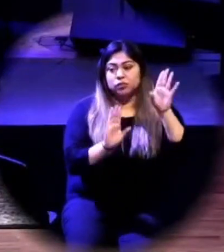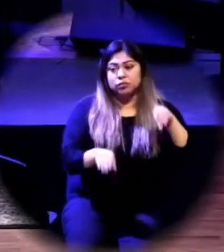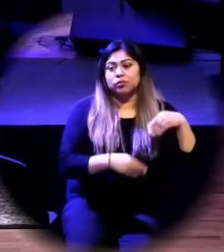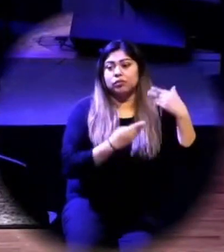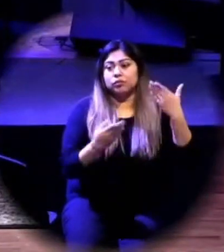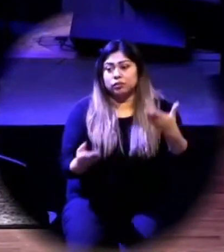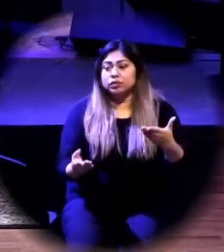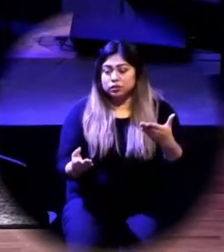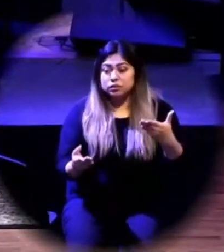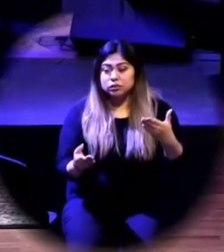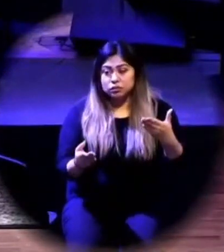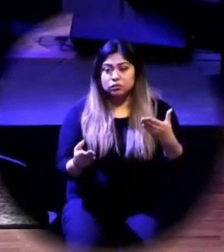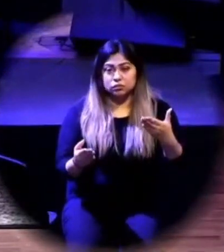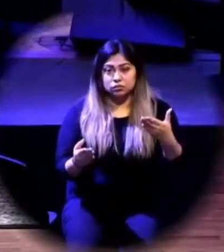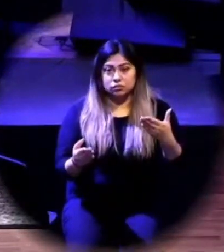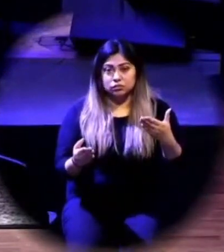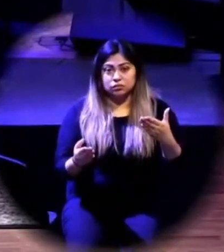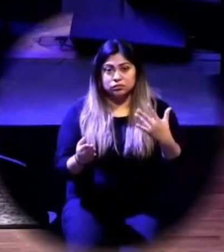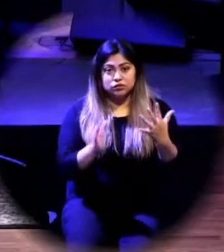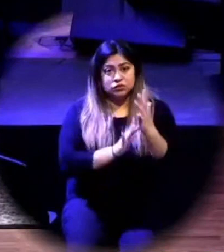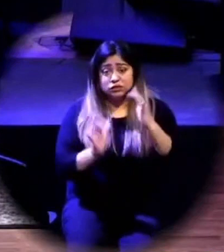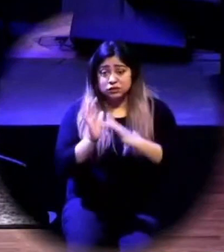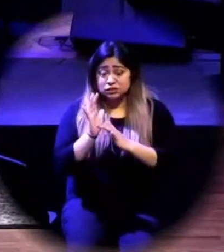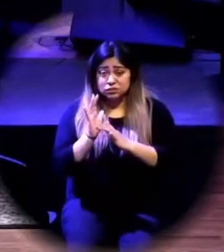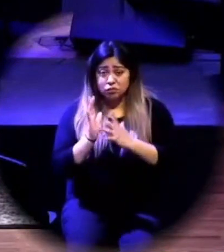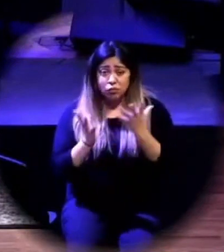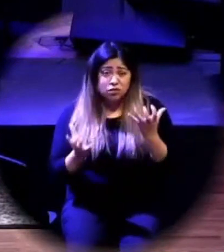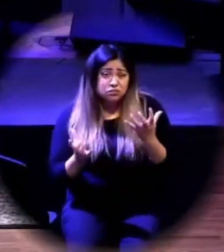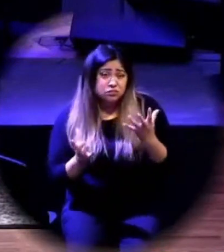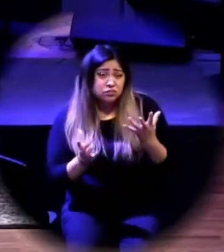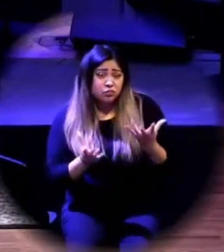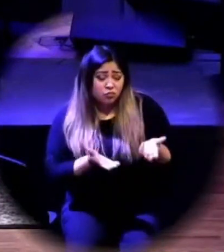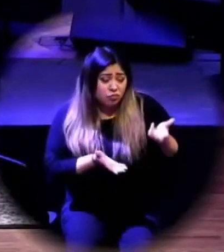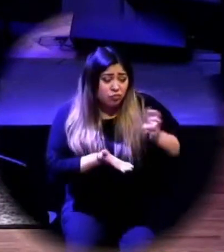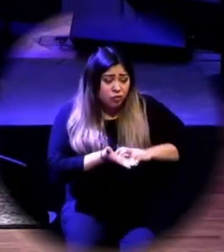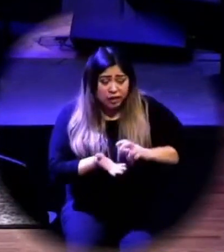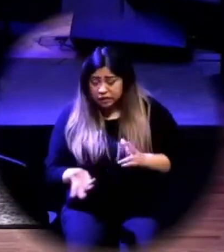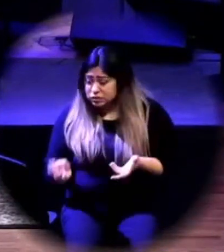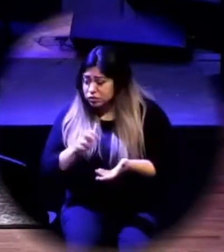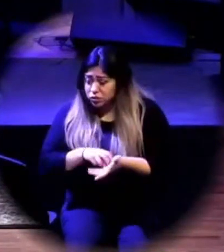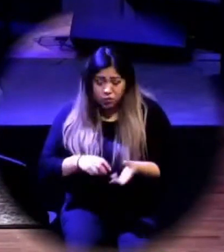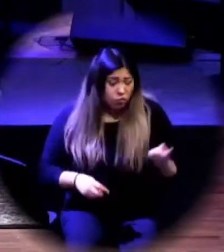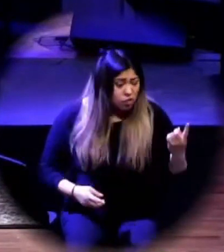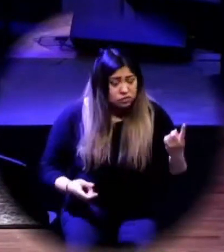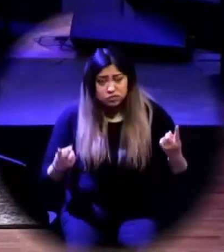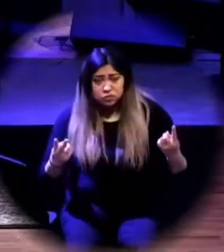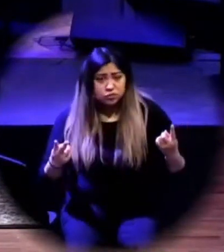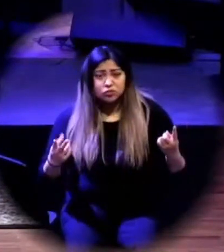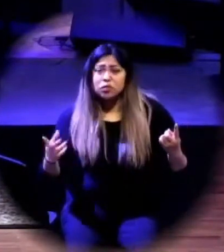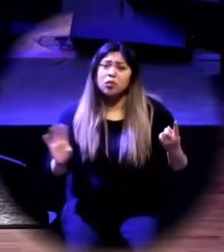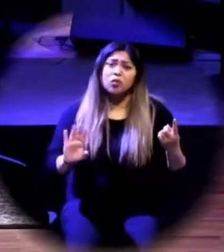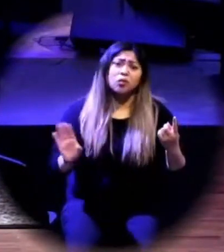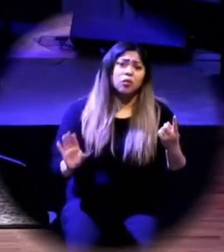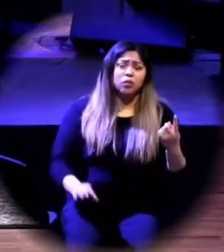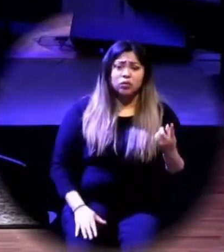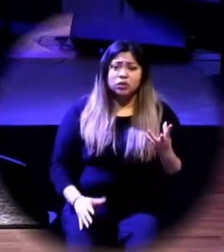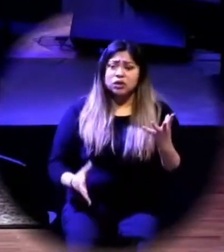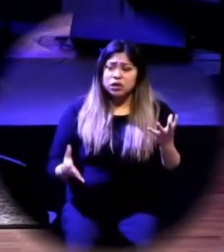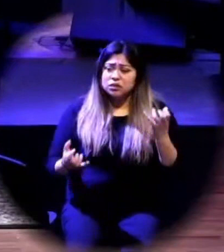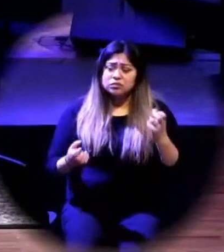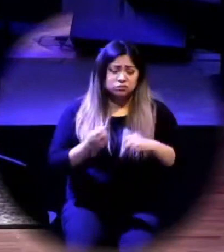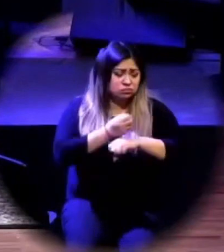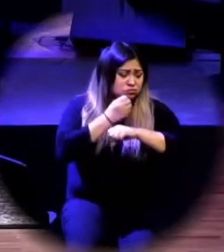For Jesus didn't just want to raise one or two boys whose mothers needed them. He wanted to overcome